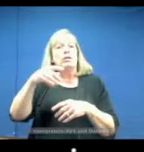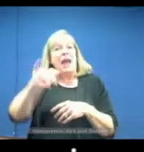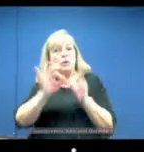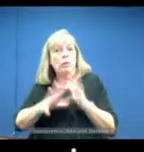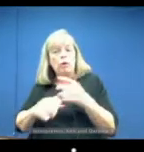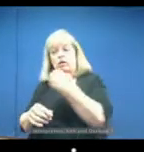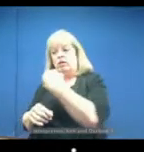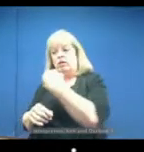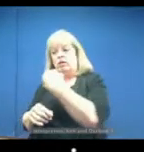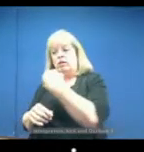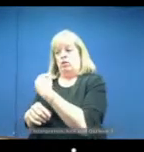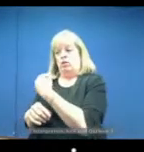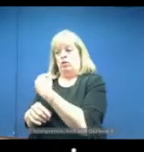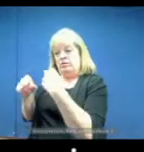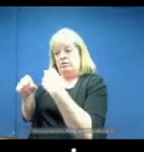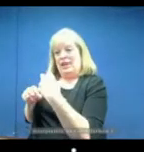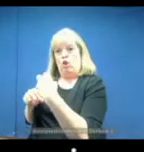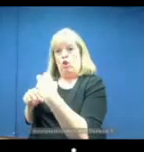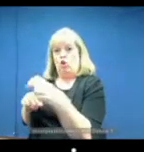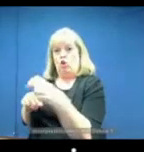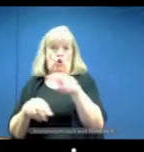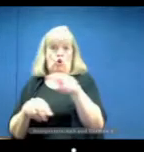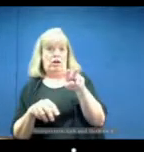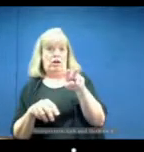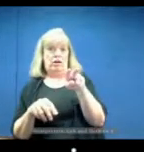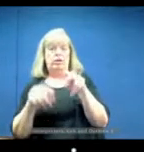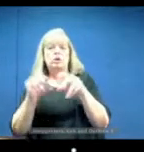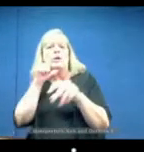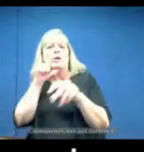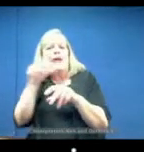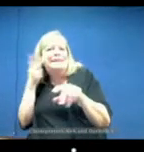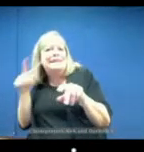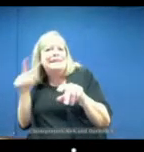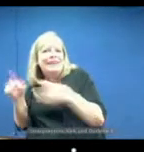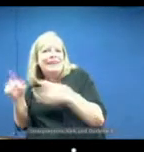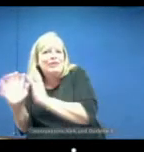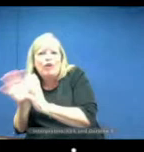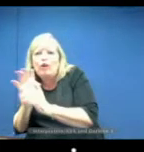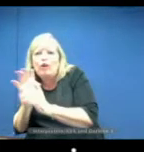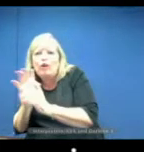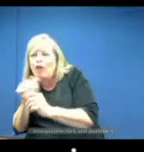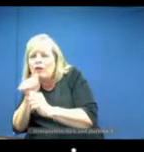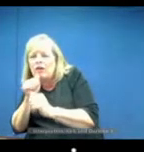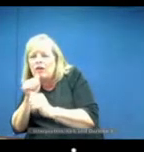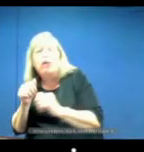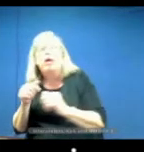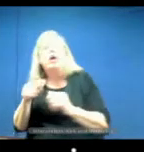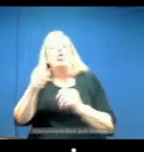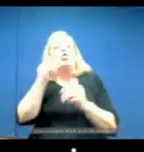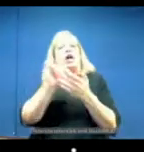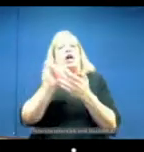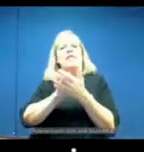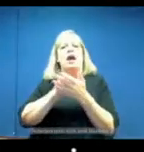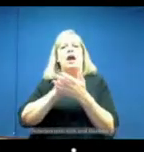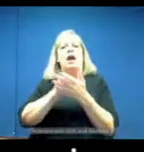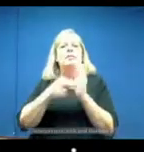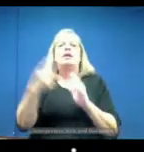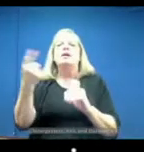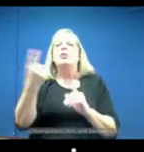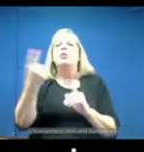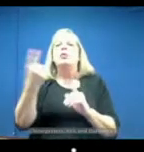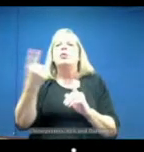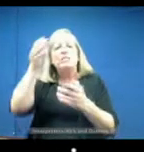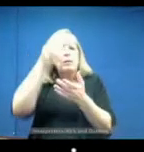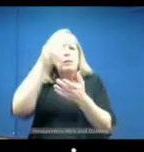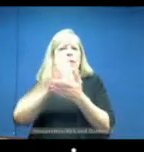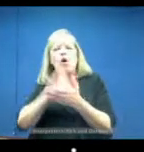interpreted conversation. He used that as evidence that one spouse had acted improperly in, quote,